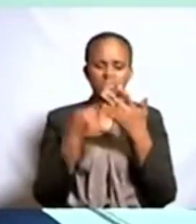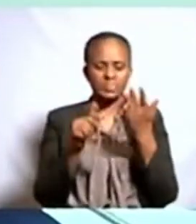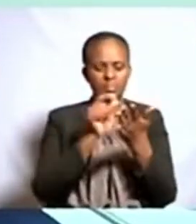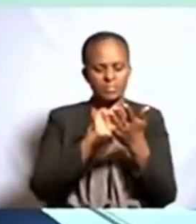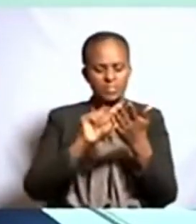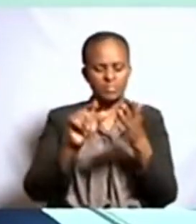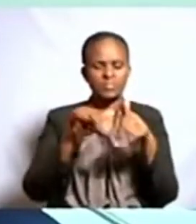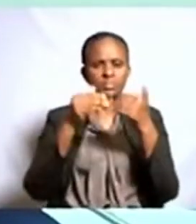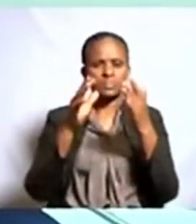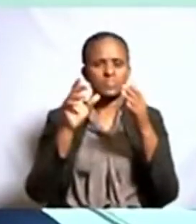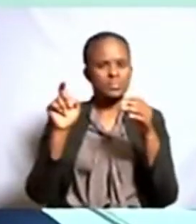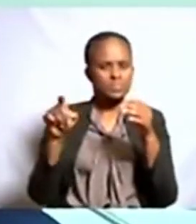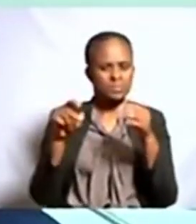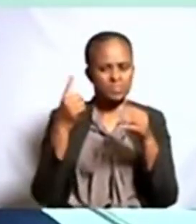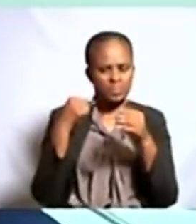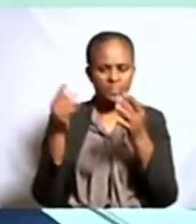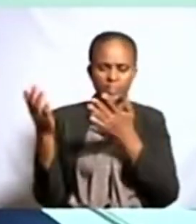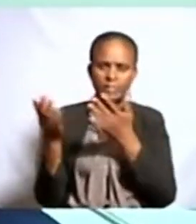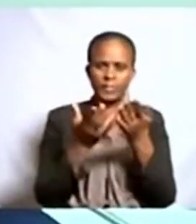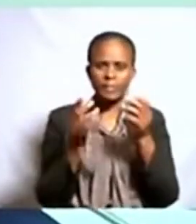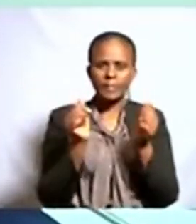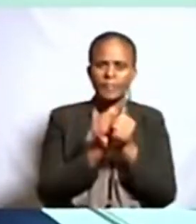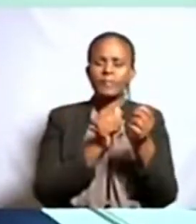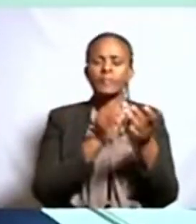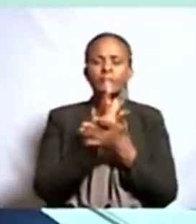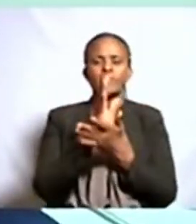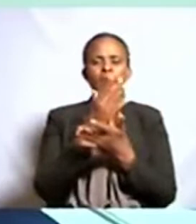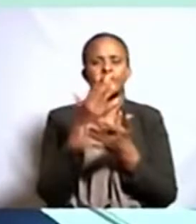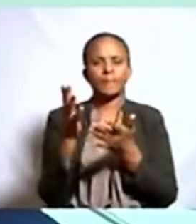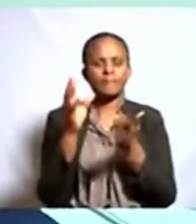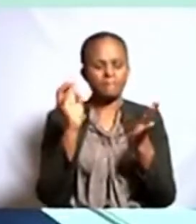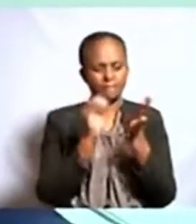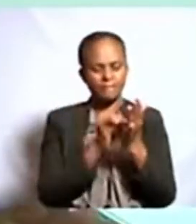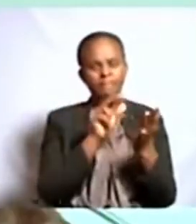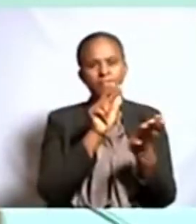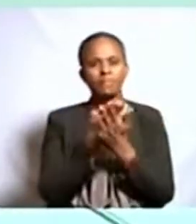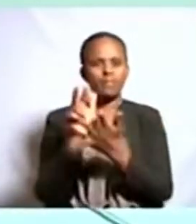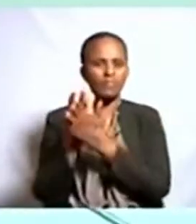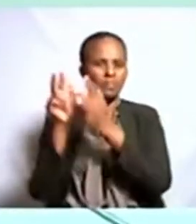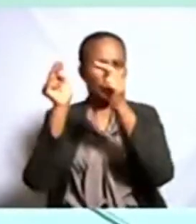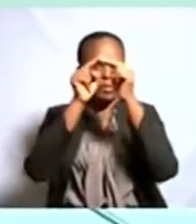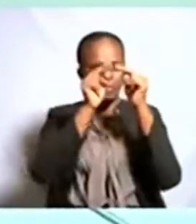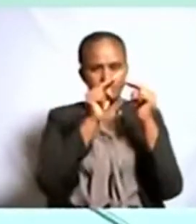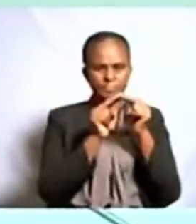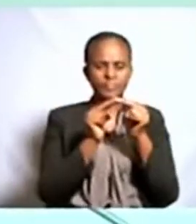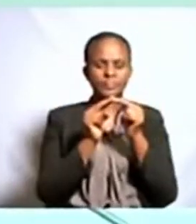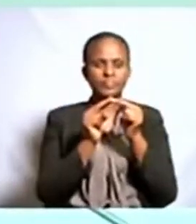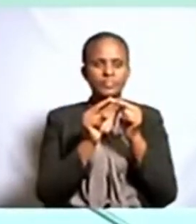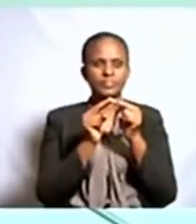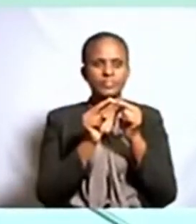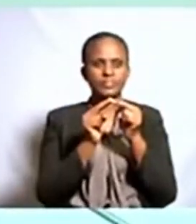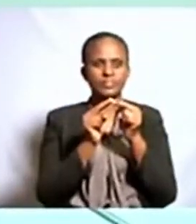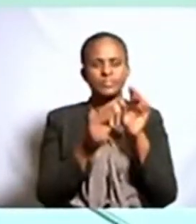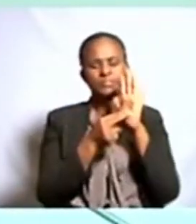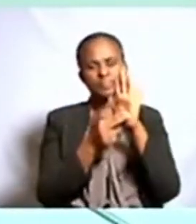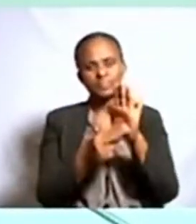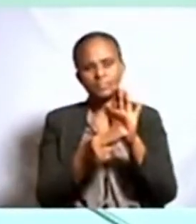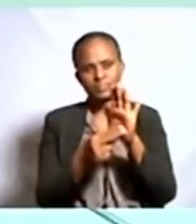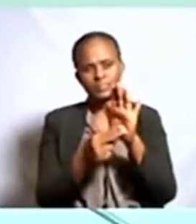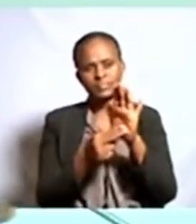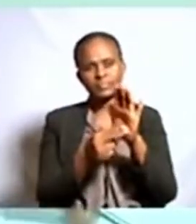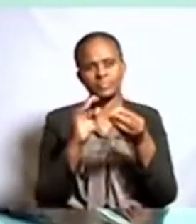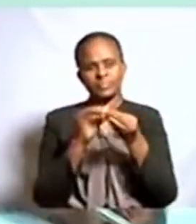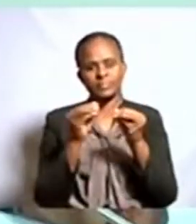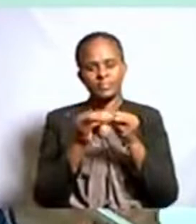to the supplier demanding delivery of the items with the right specifications as per signed contract as indicated at